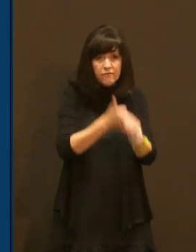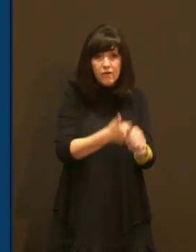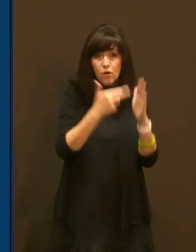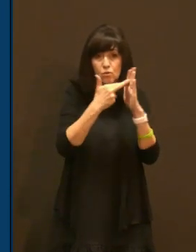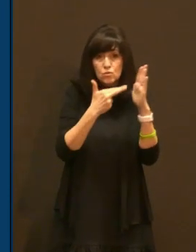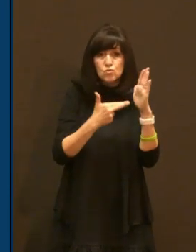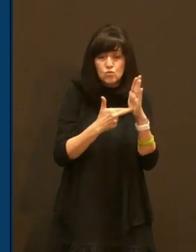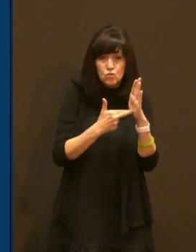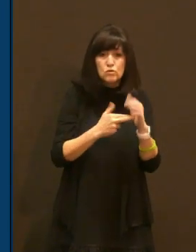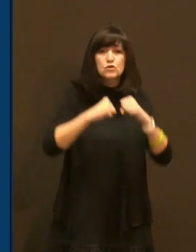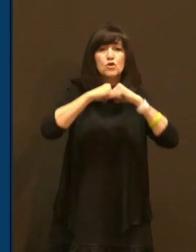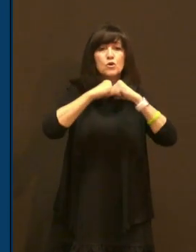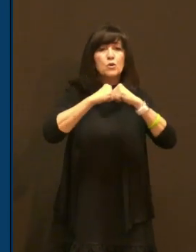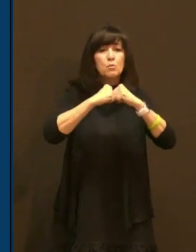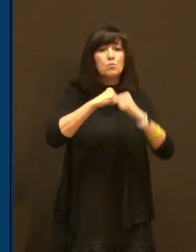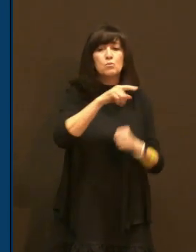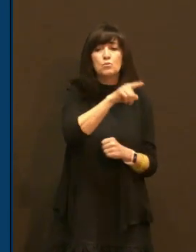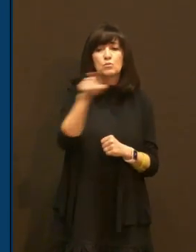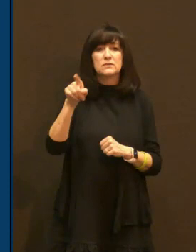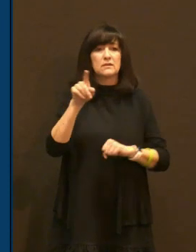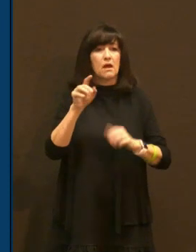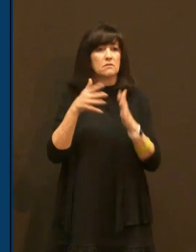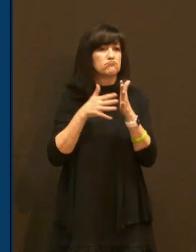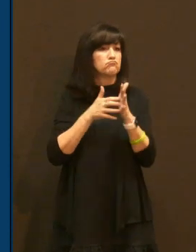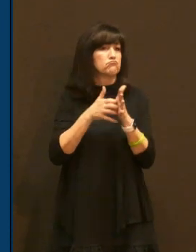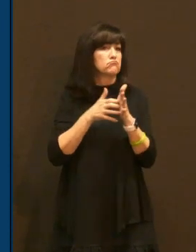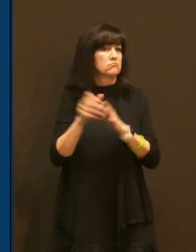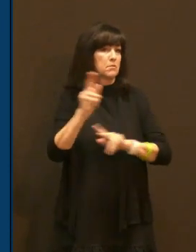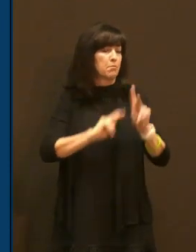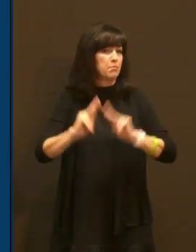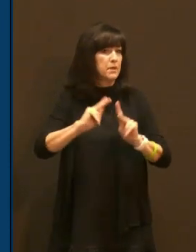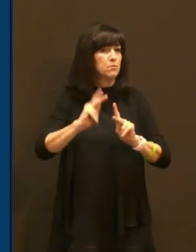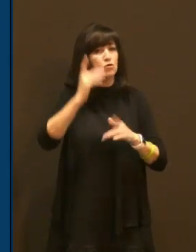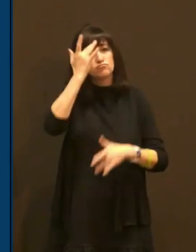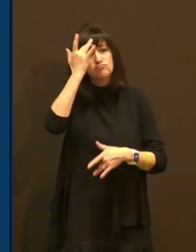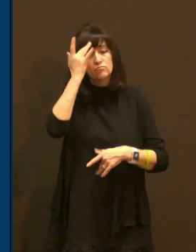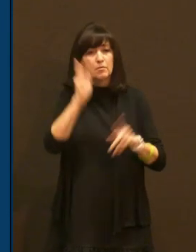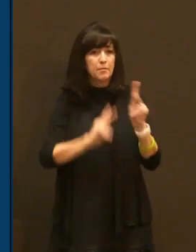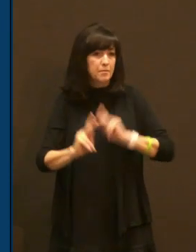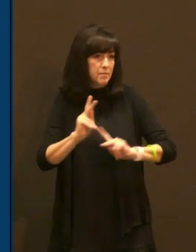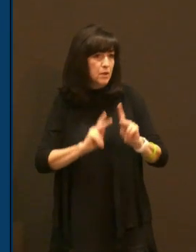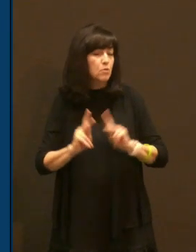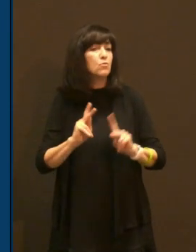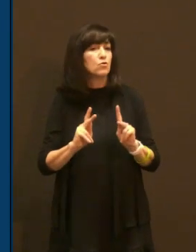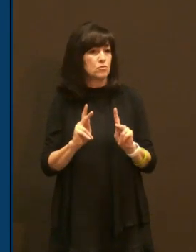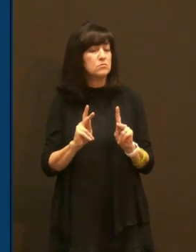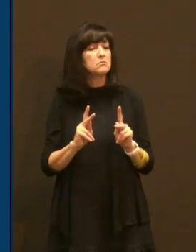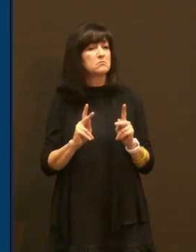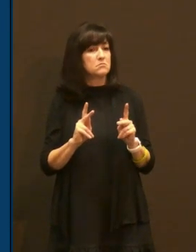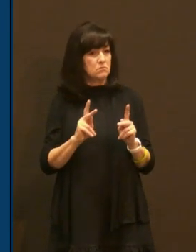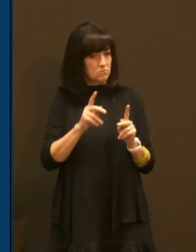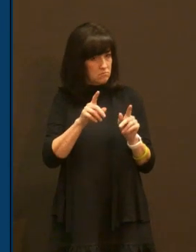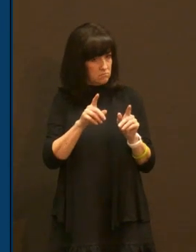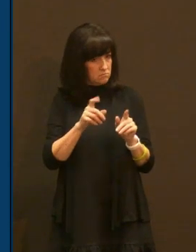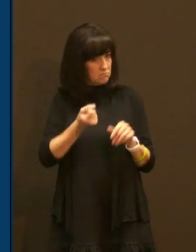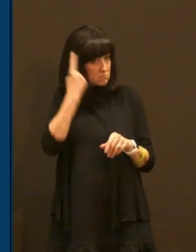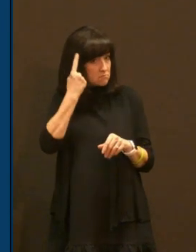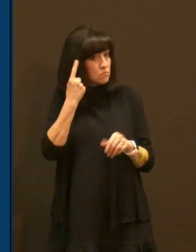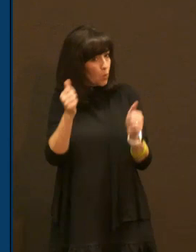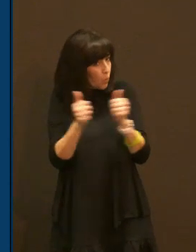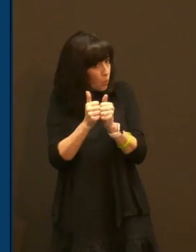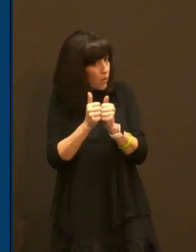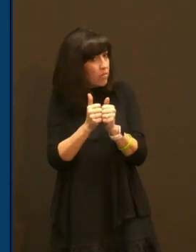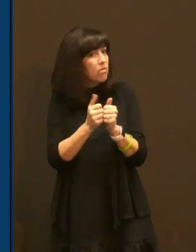vulnerable populations in particular, and other public health precautions, wearing face masks and social